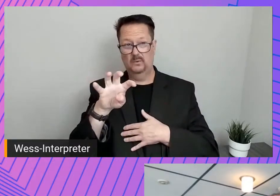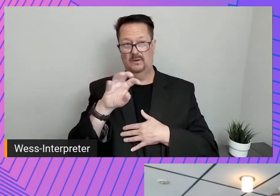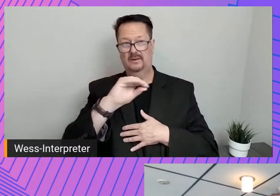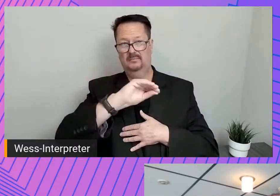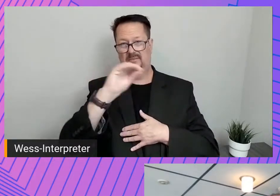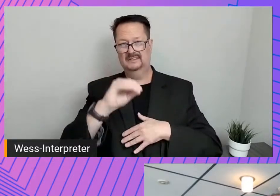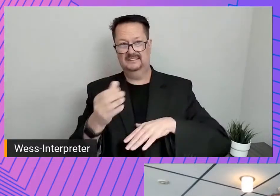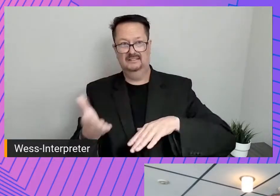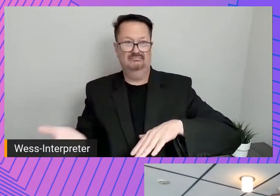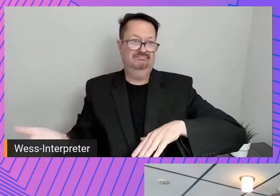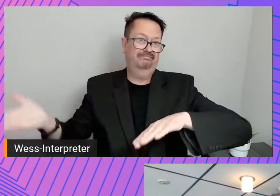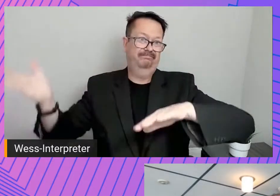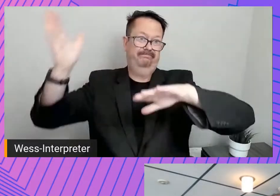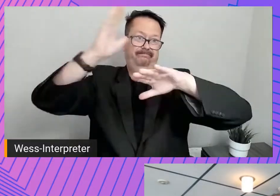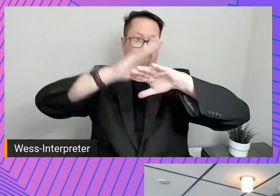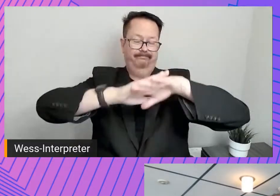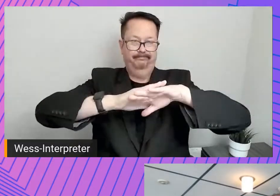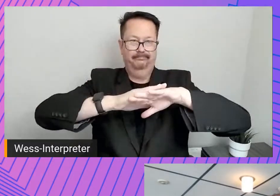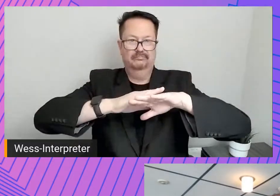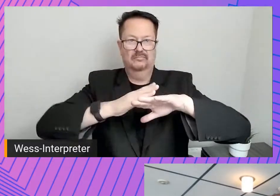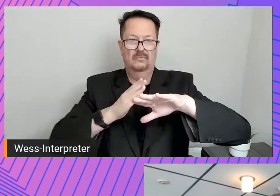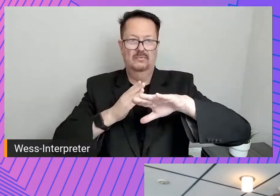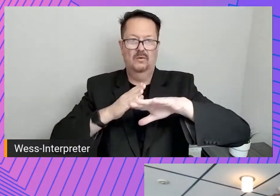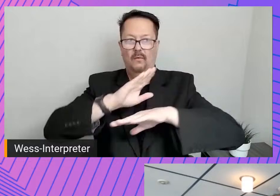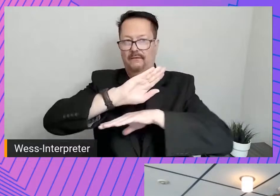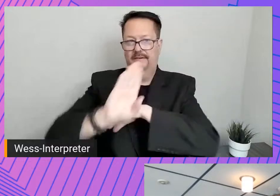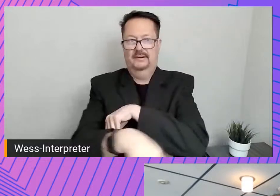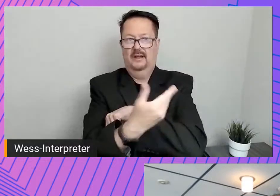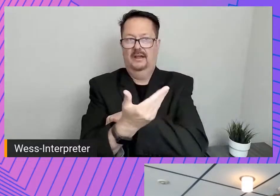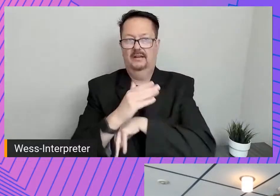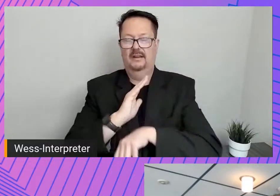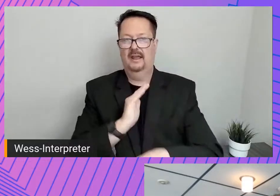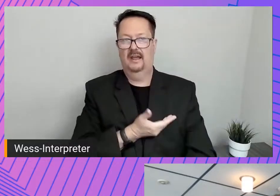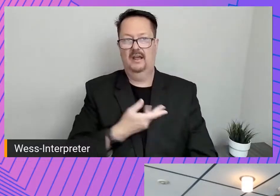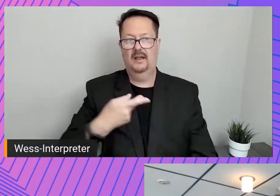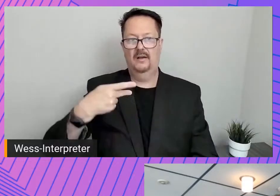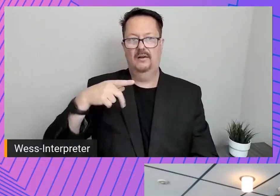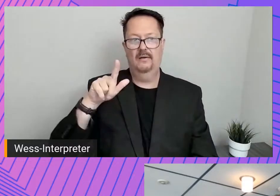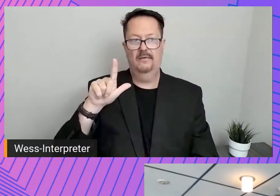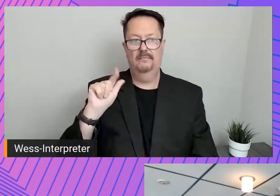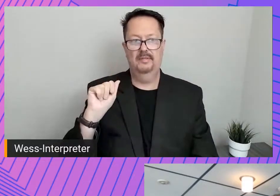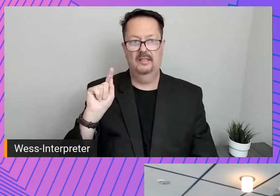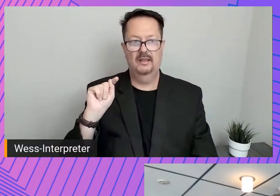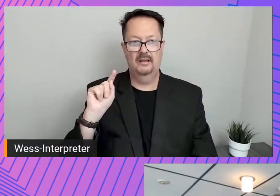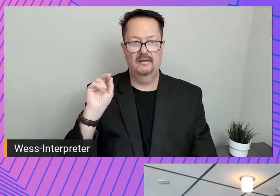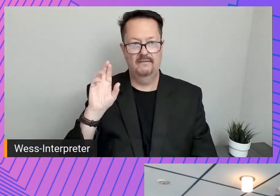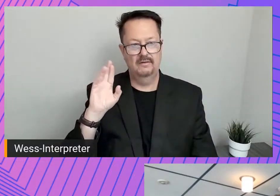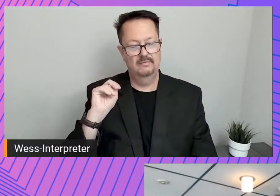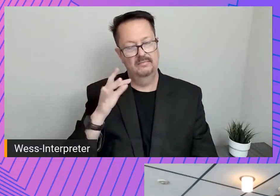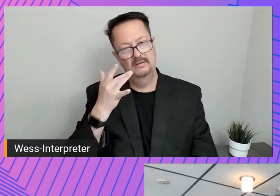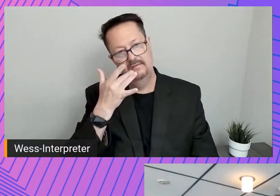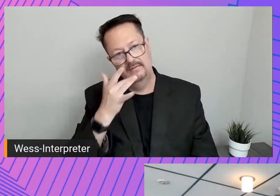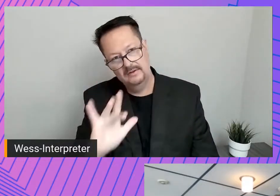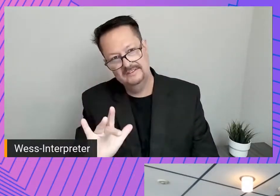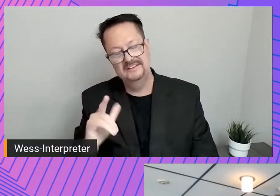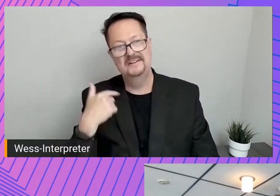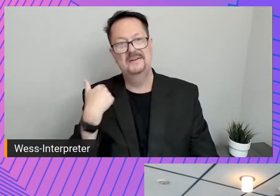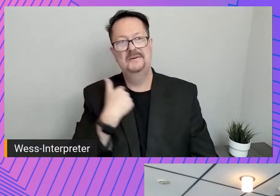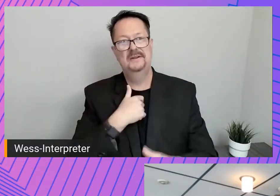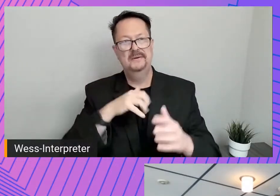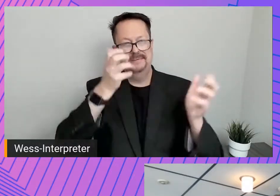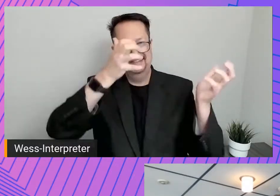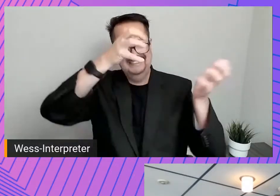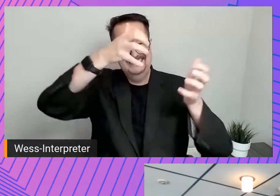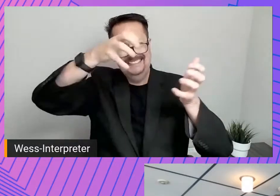in traffic on our platform almost overnight. And fortunately, we were able to scale it very quickly. All